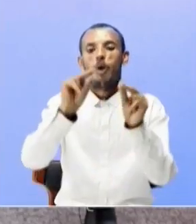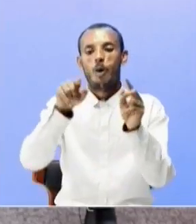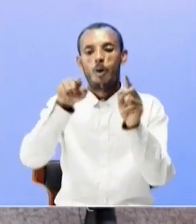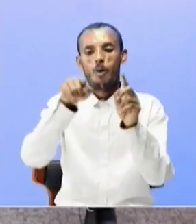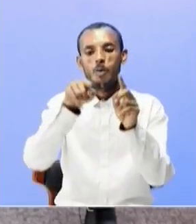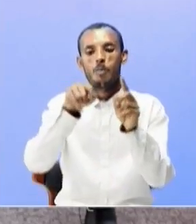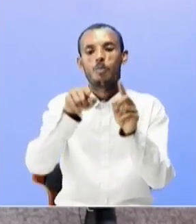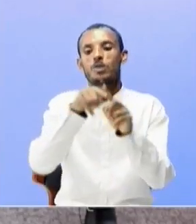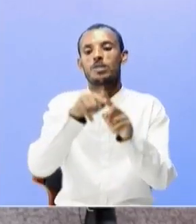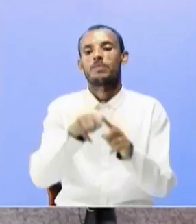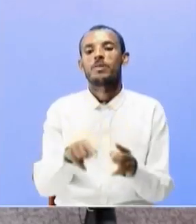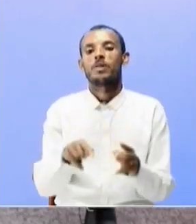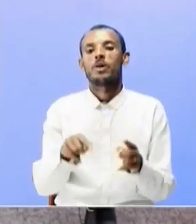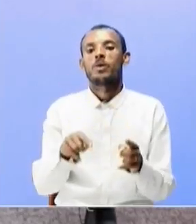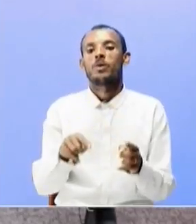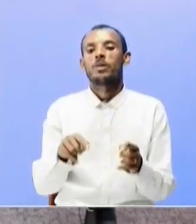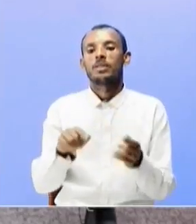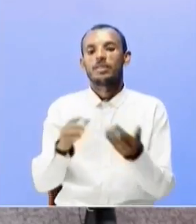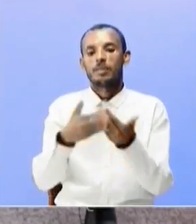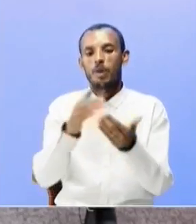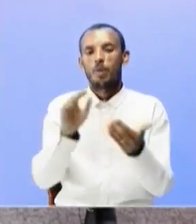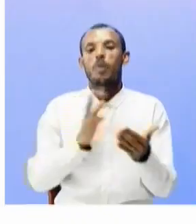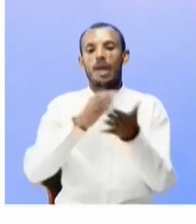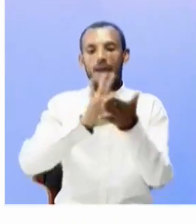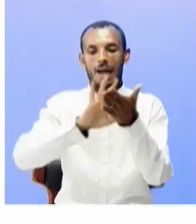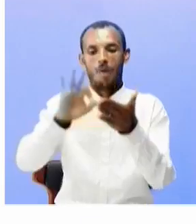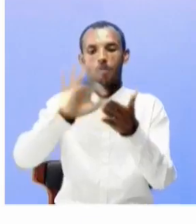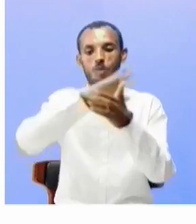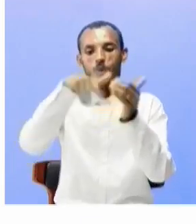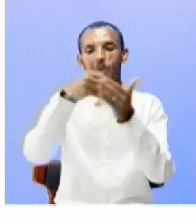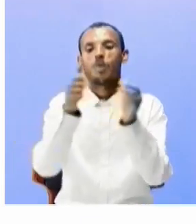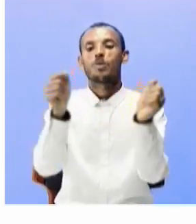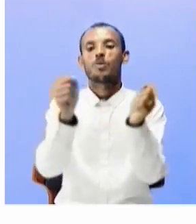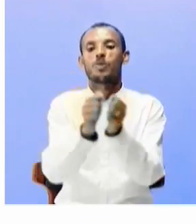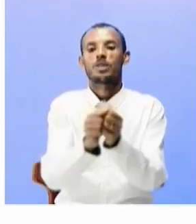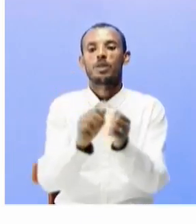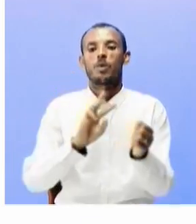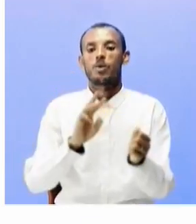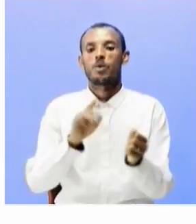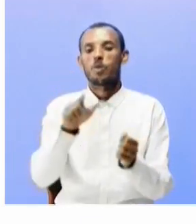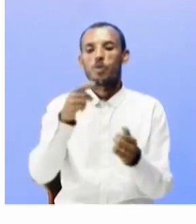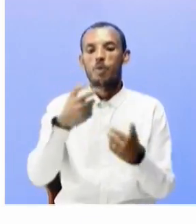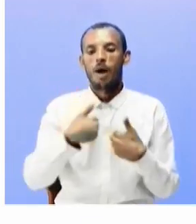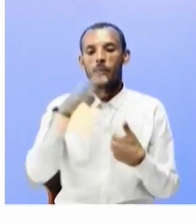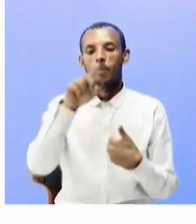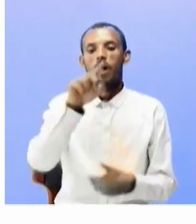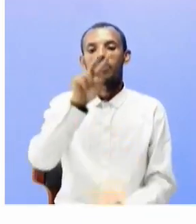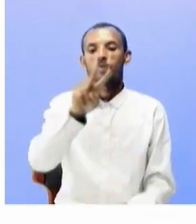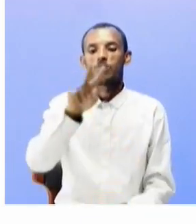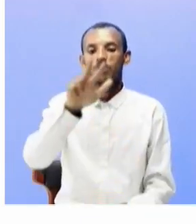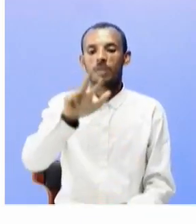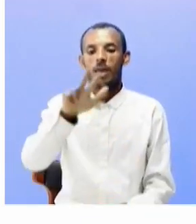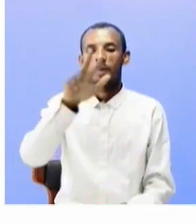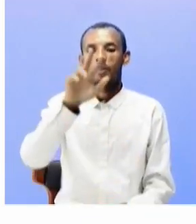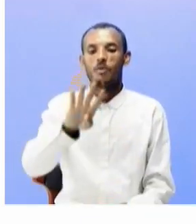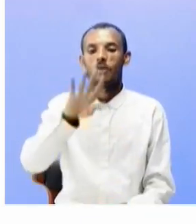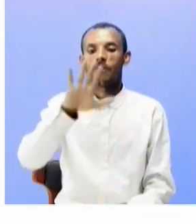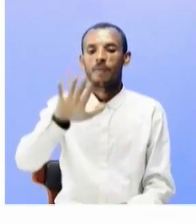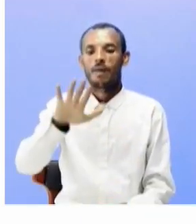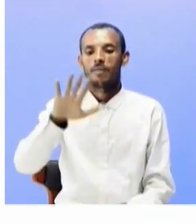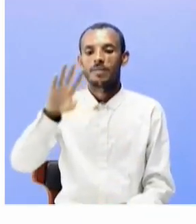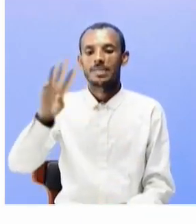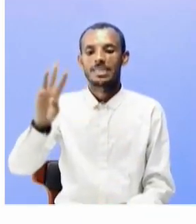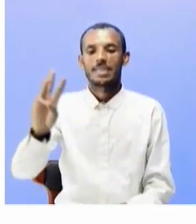be cancelled out. So simply we count all together. You have 1, 2, 3, 4, 5,